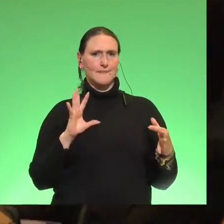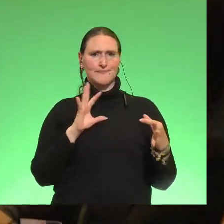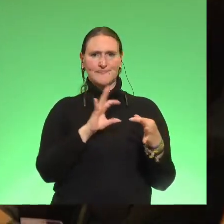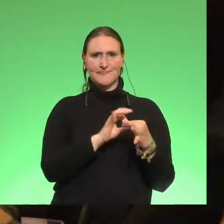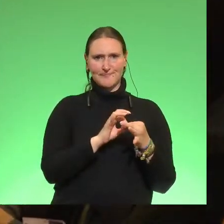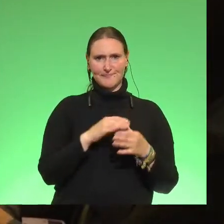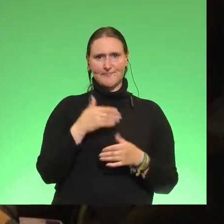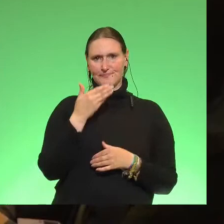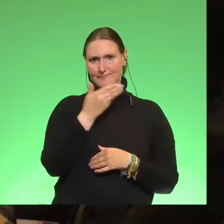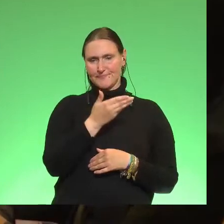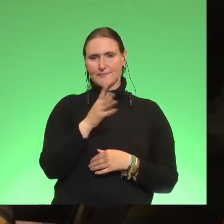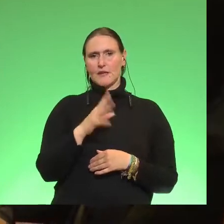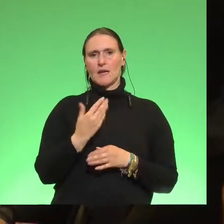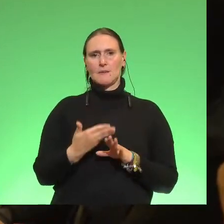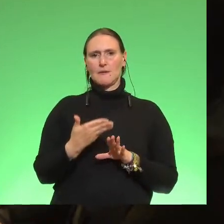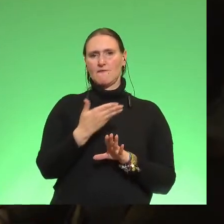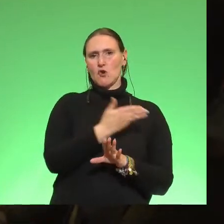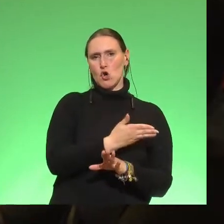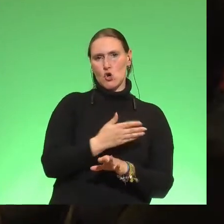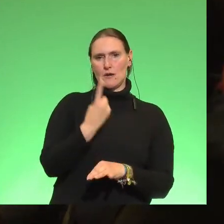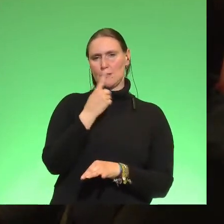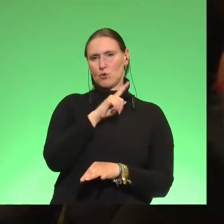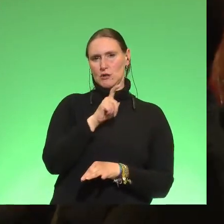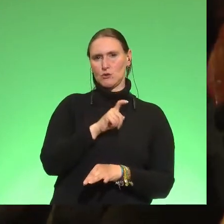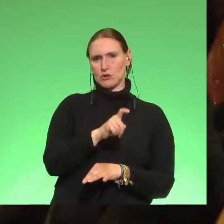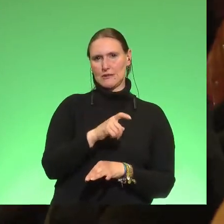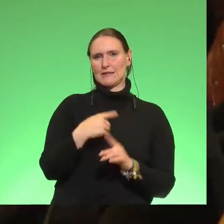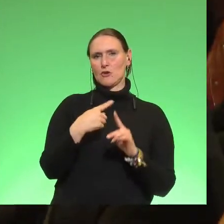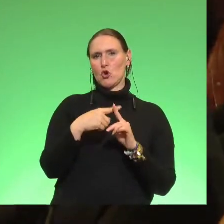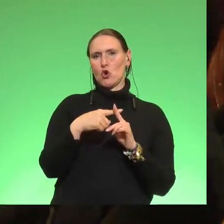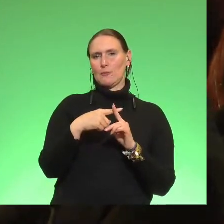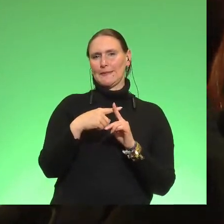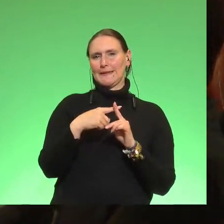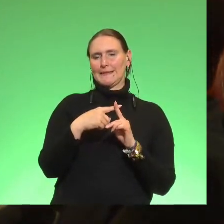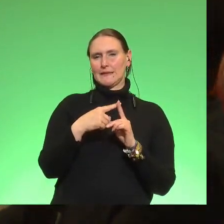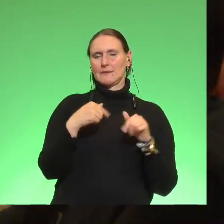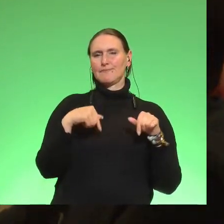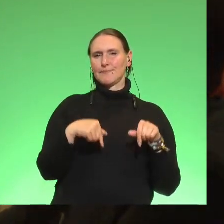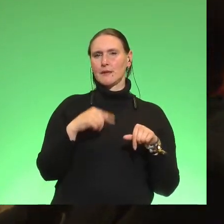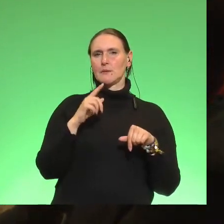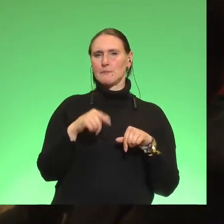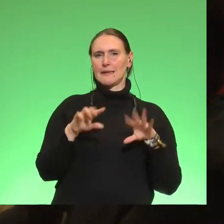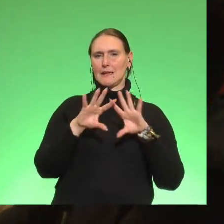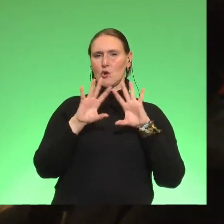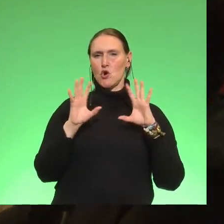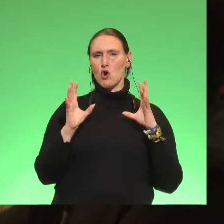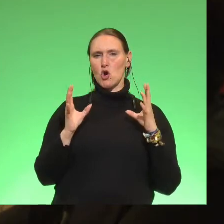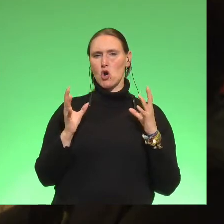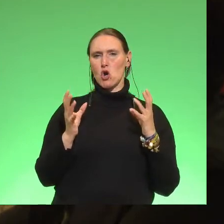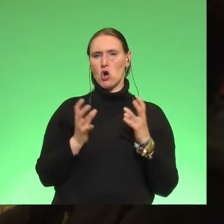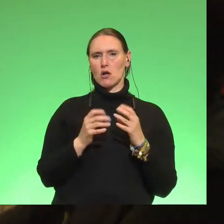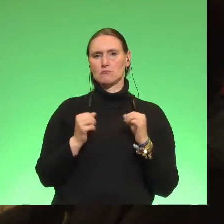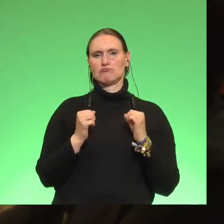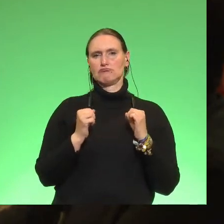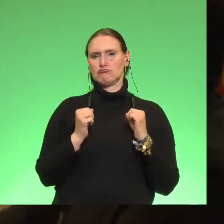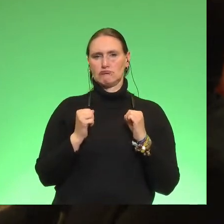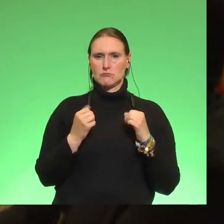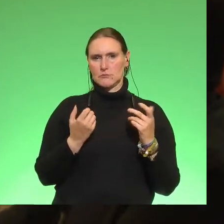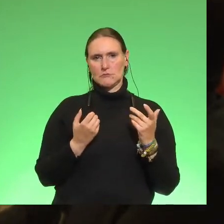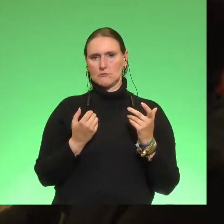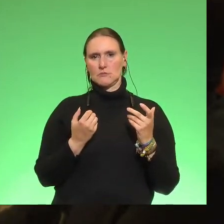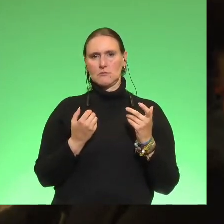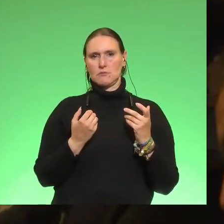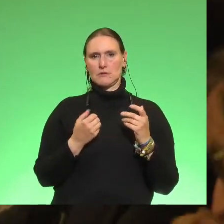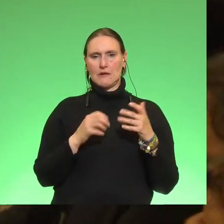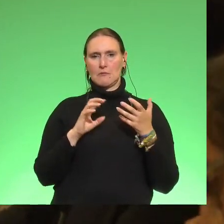being optimistic, but still we are living in a world that still is very contradictory. And Philippe, I would like to ask you, or